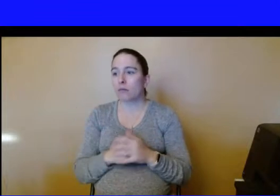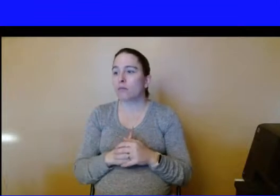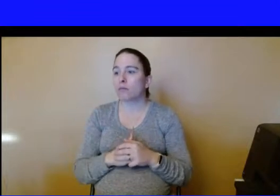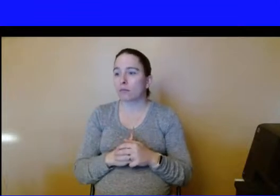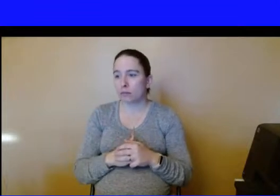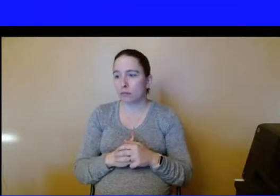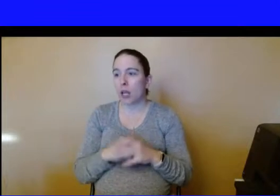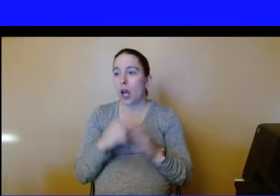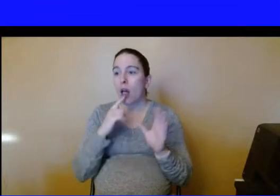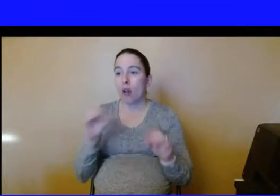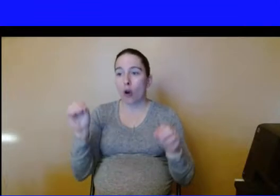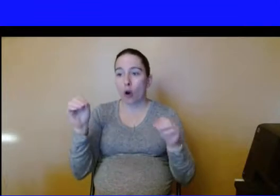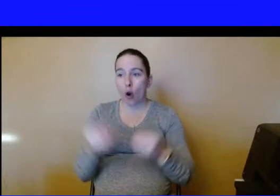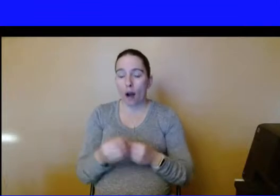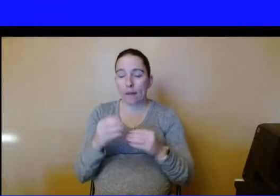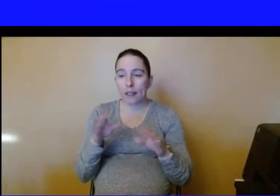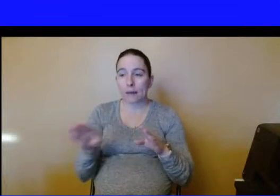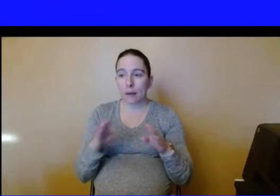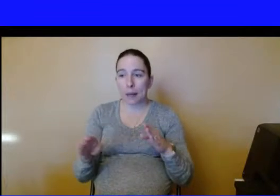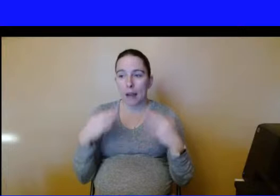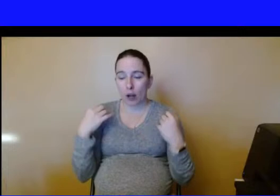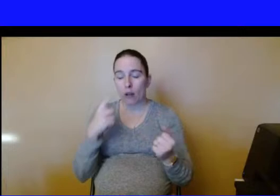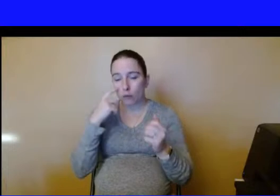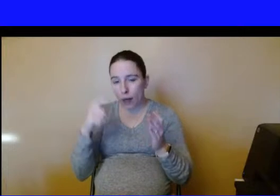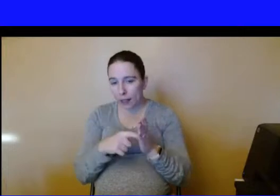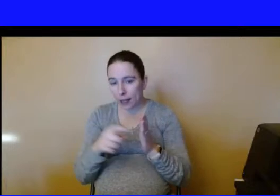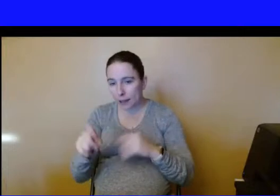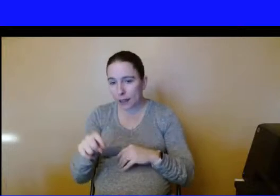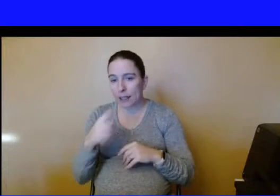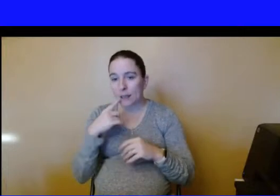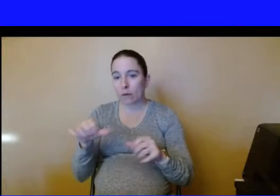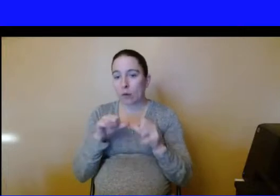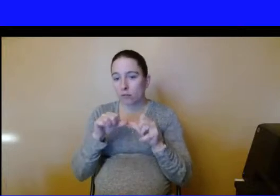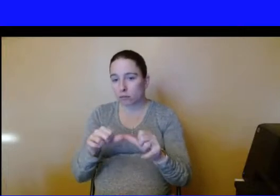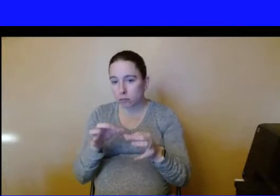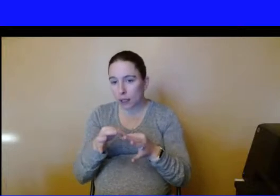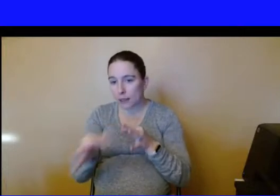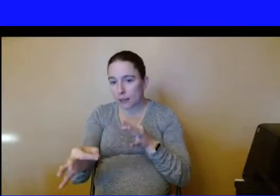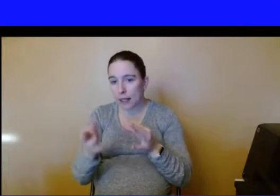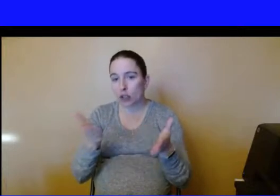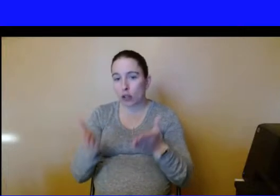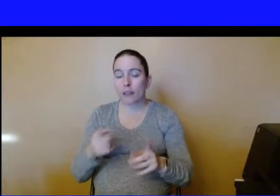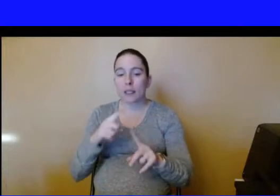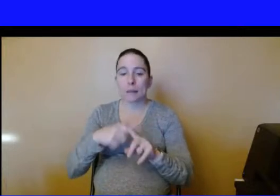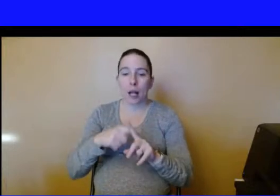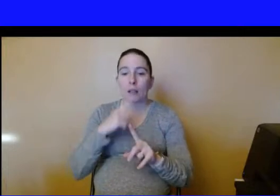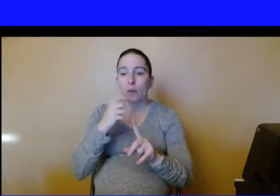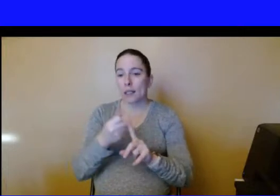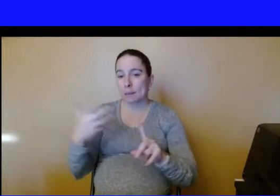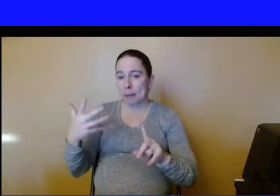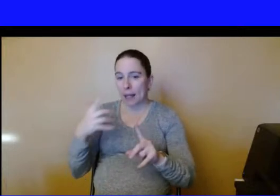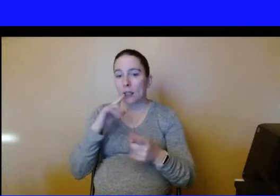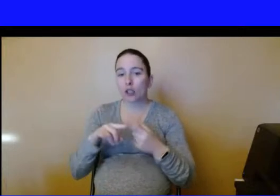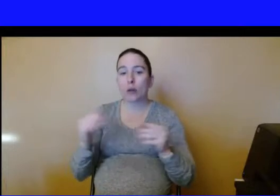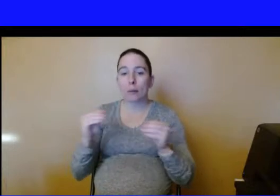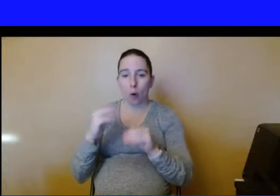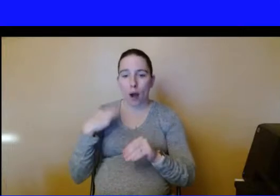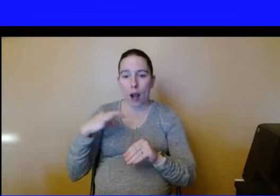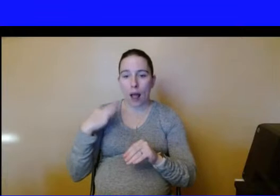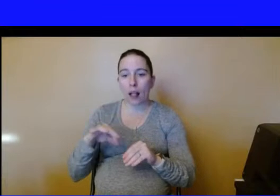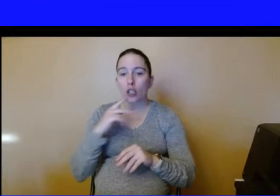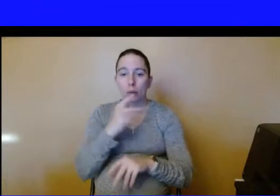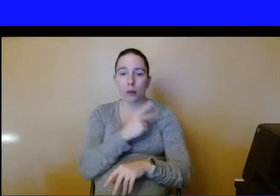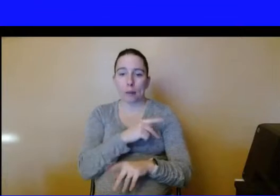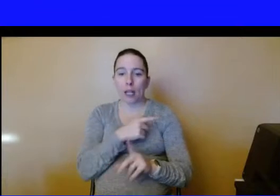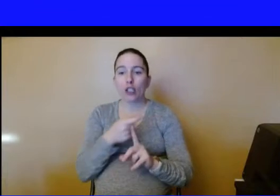approved, the services will reach POP-eligible health and hospital risk pool members who will be discharged from all 11 New York City Health and